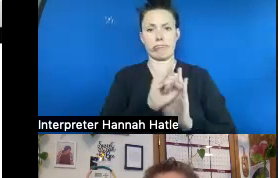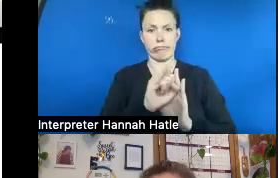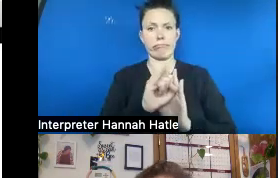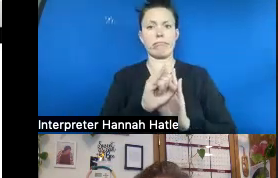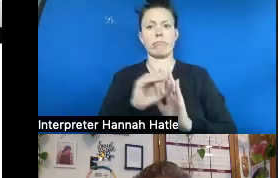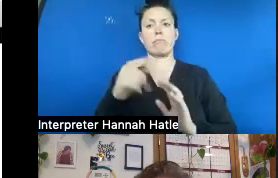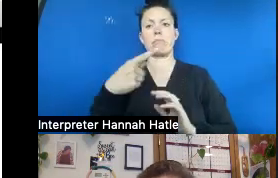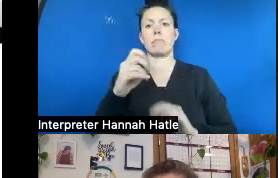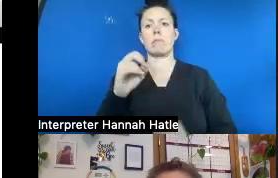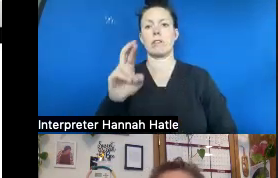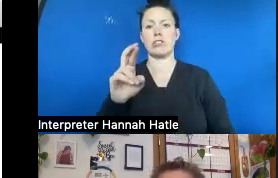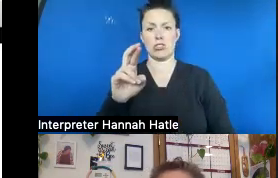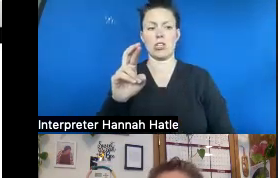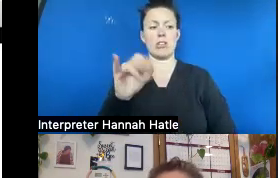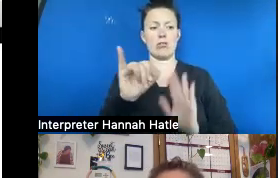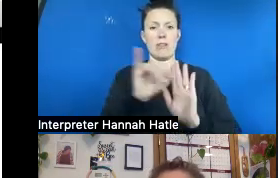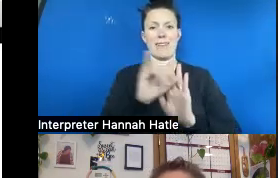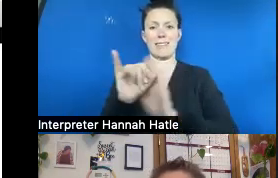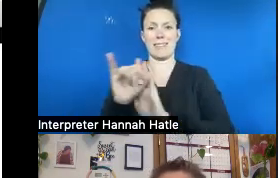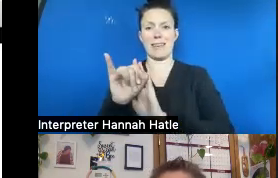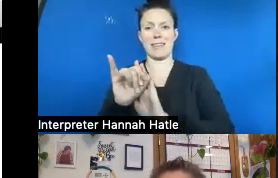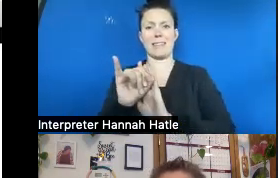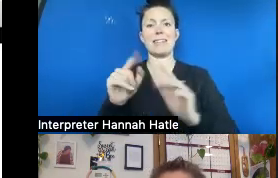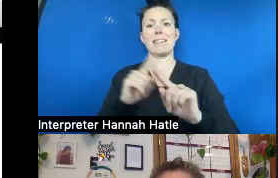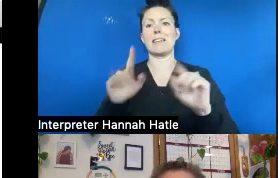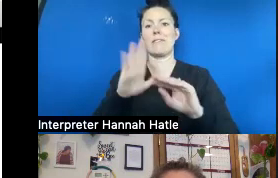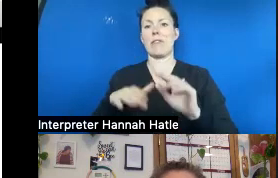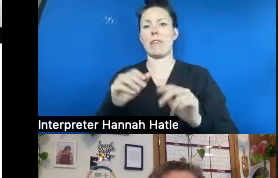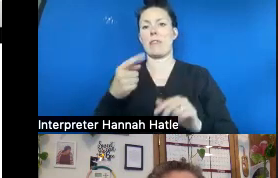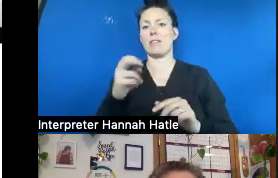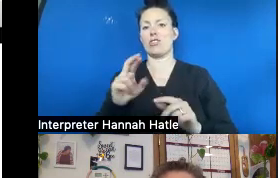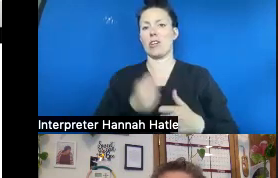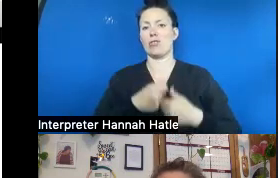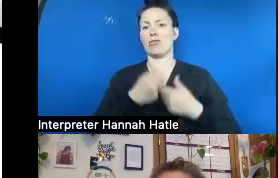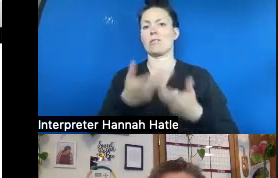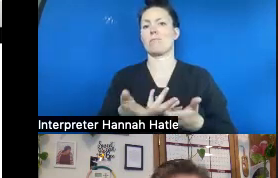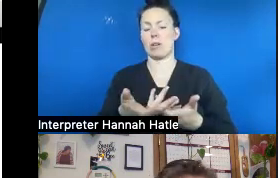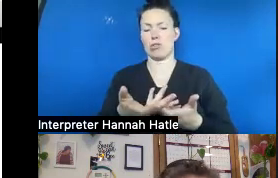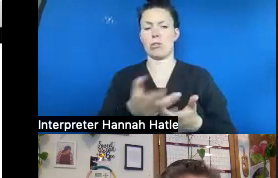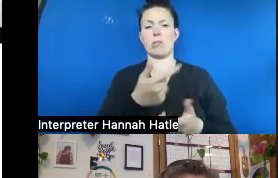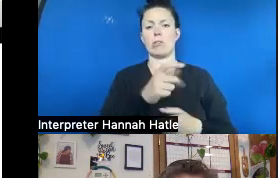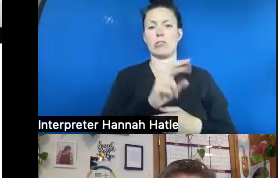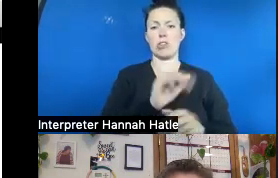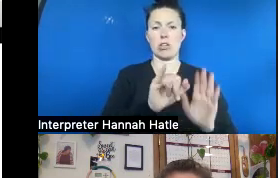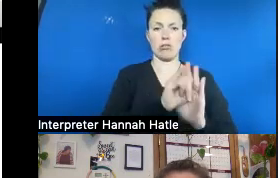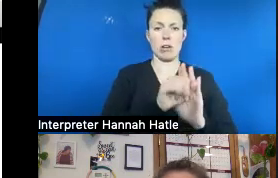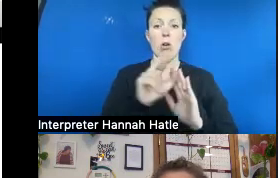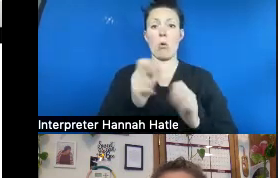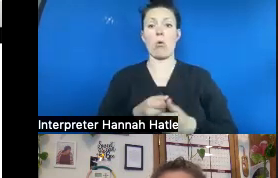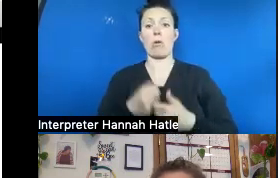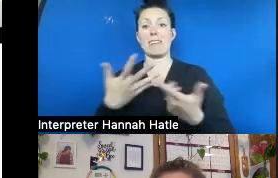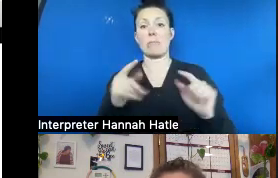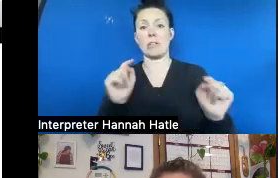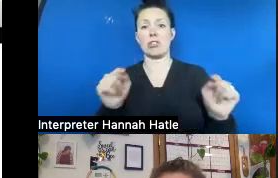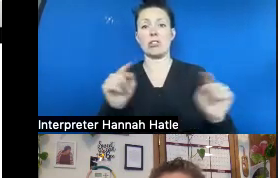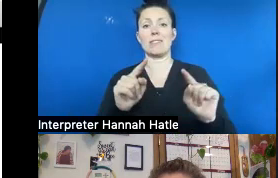identity can be different than our gender expression, right? Our gender identity or gender expression can be different than